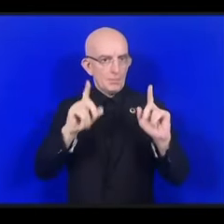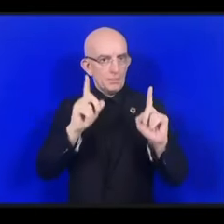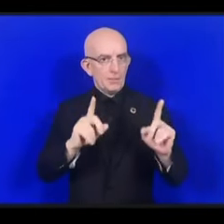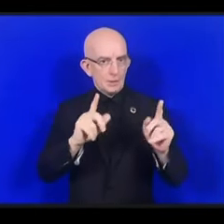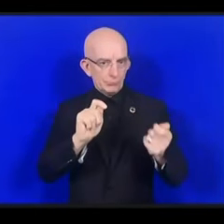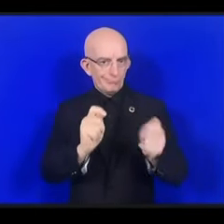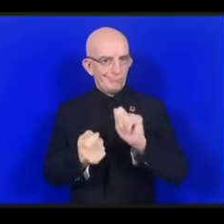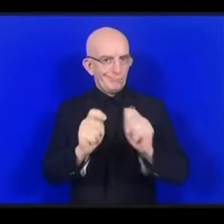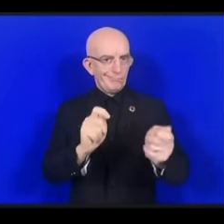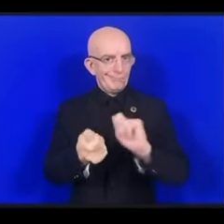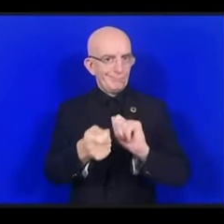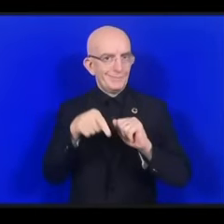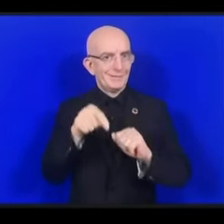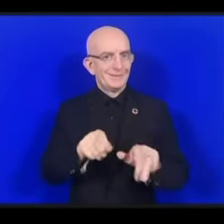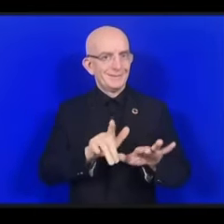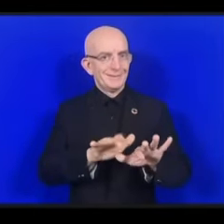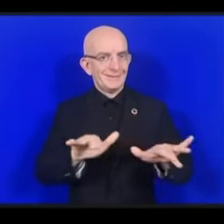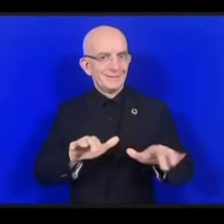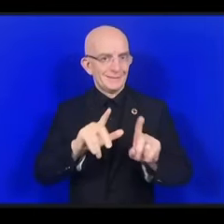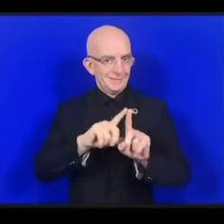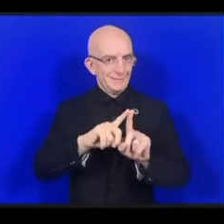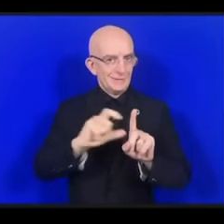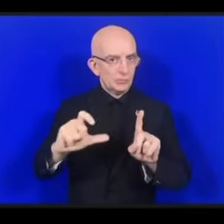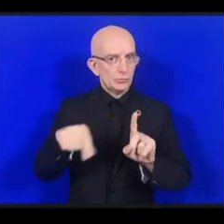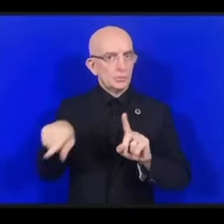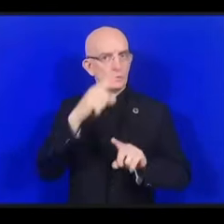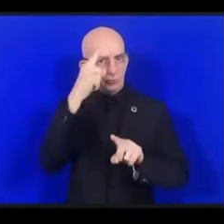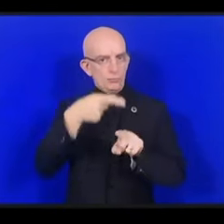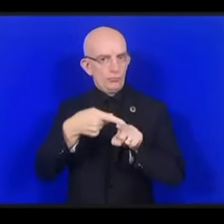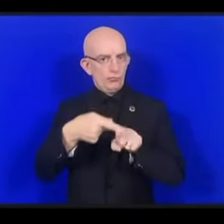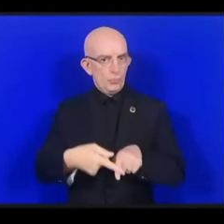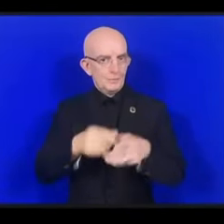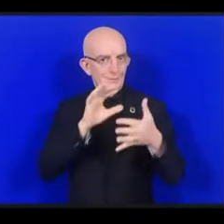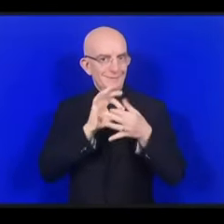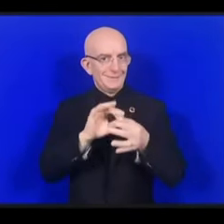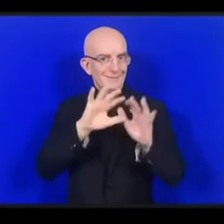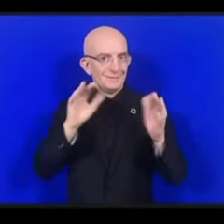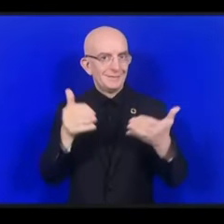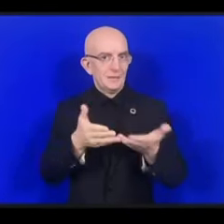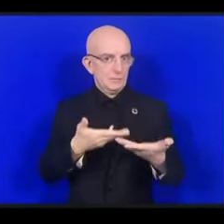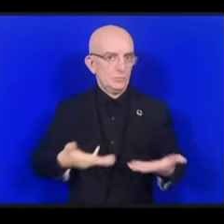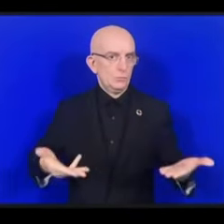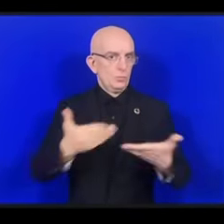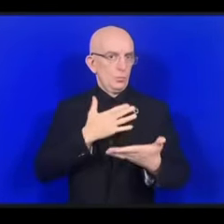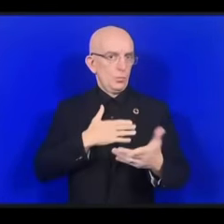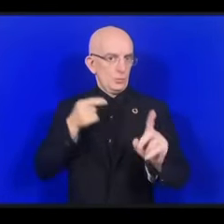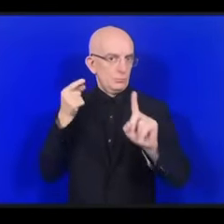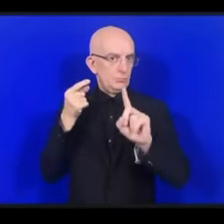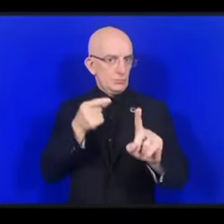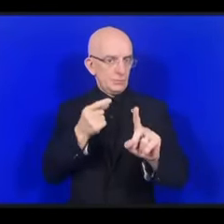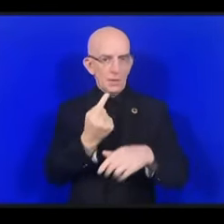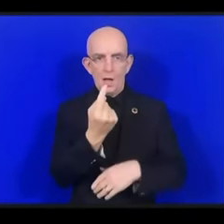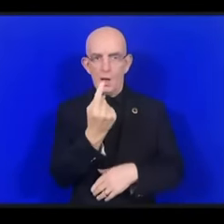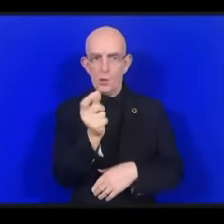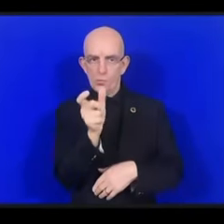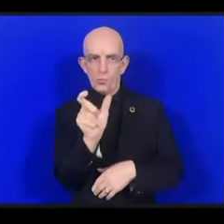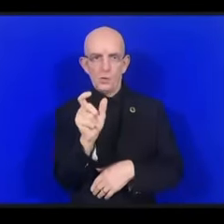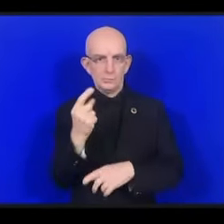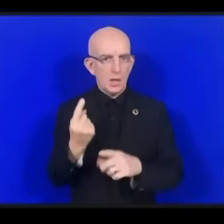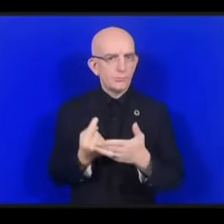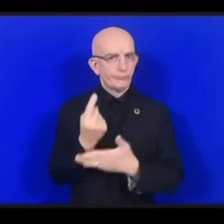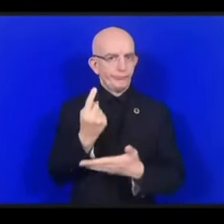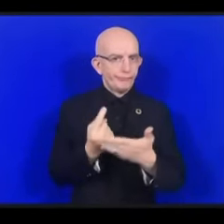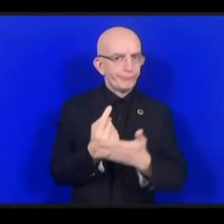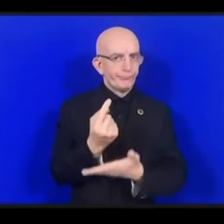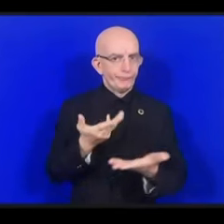and lawmaking, and indeed, parliamentarians have the responsibility to make laws and to ensure that the